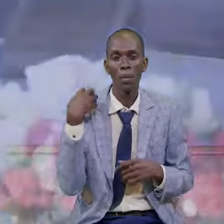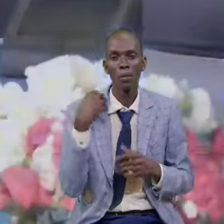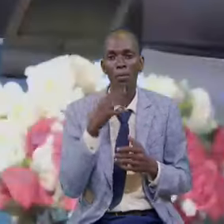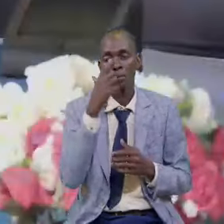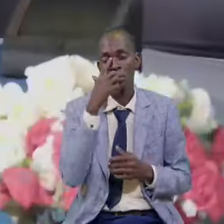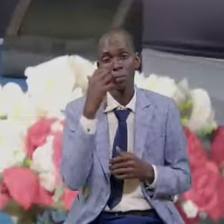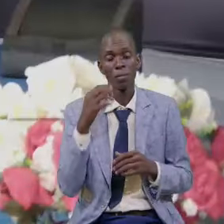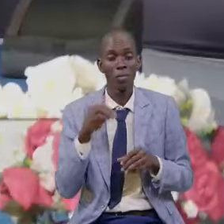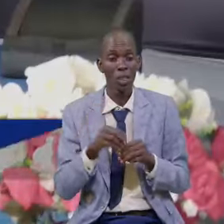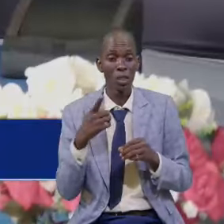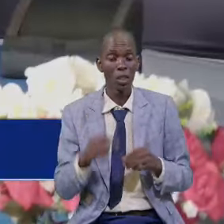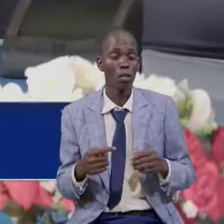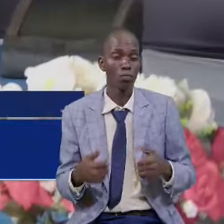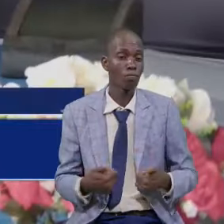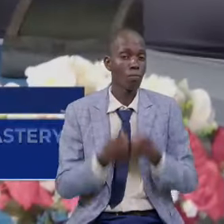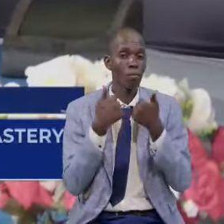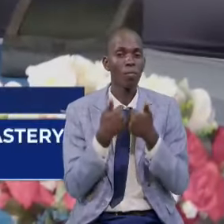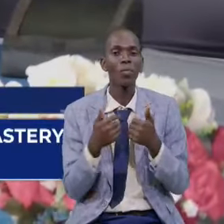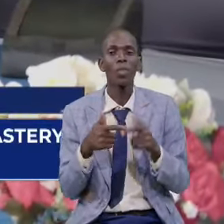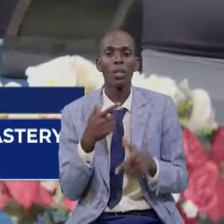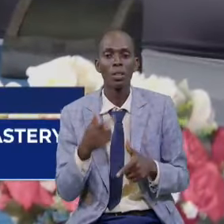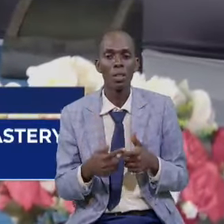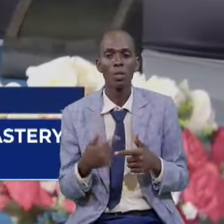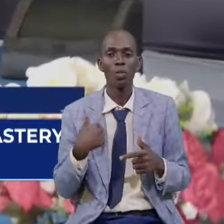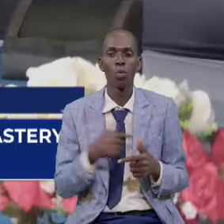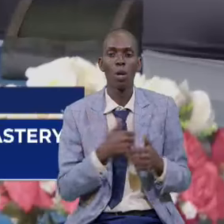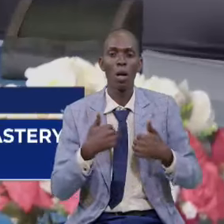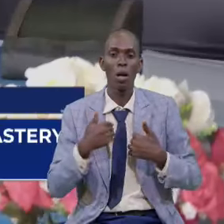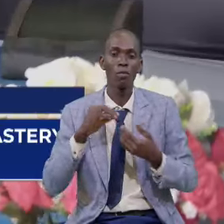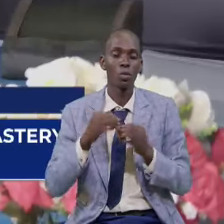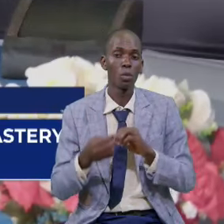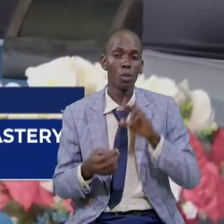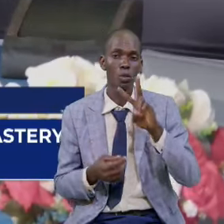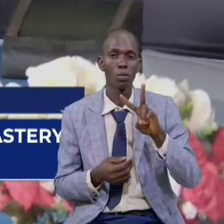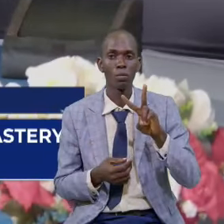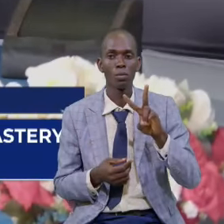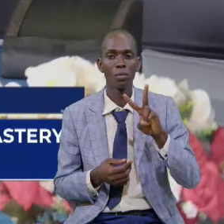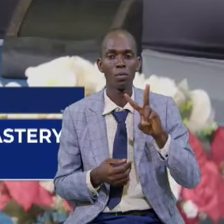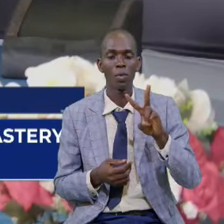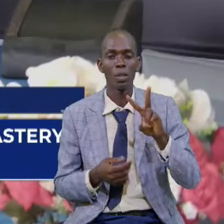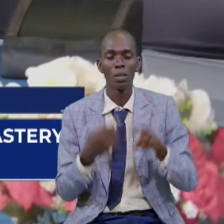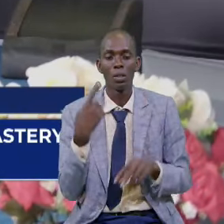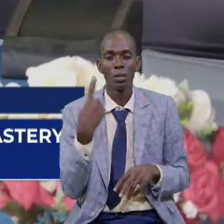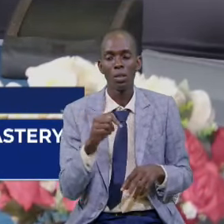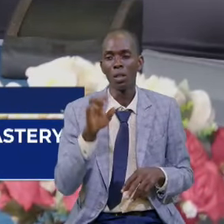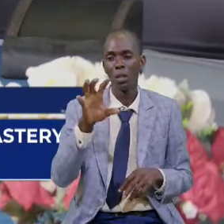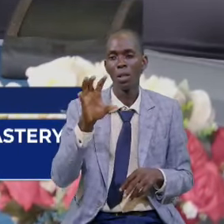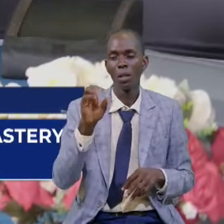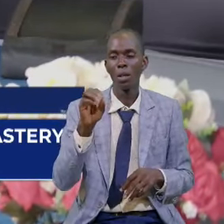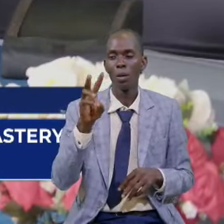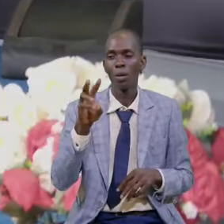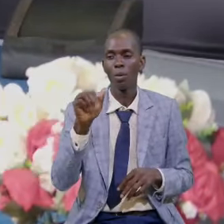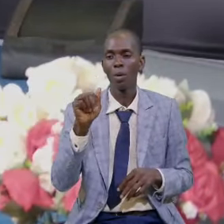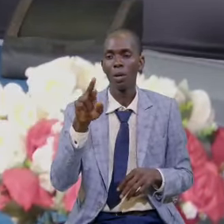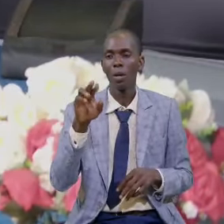confrontation, then we have number two now. Number two is the cowardice of